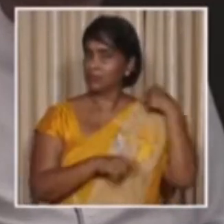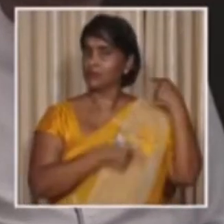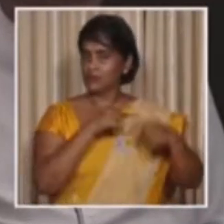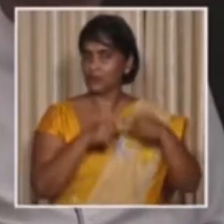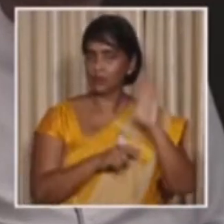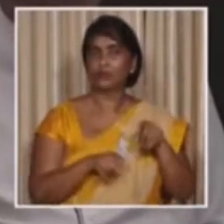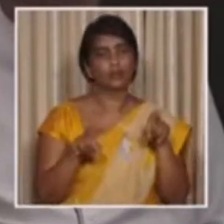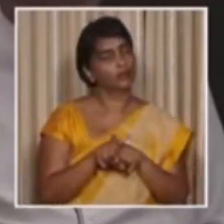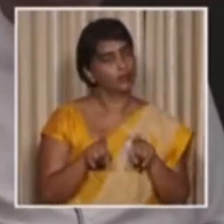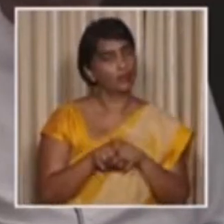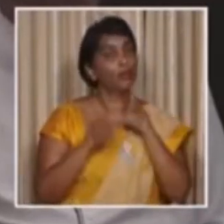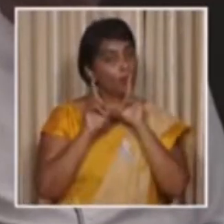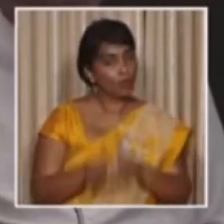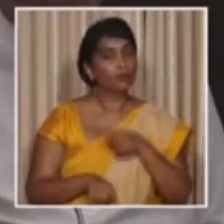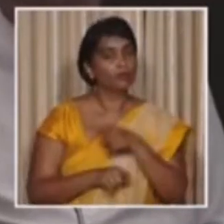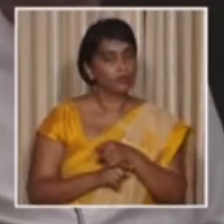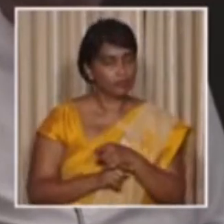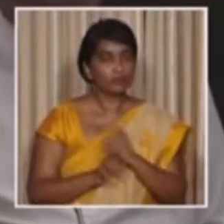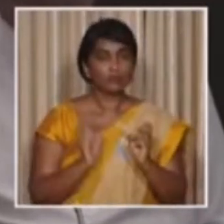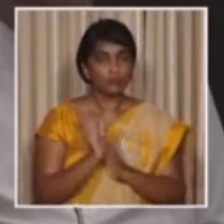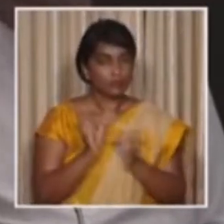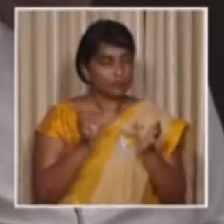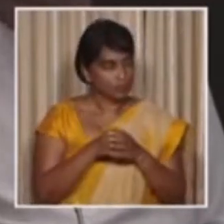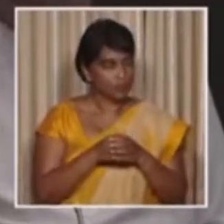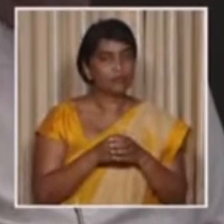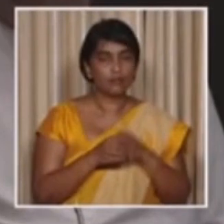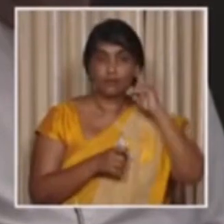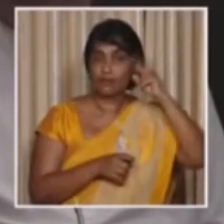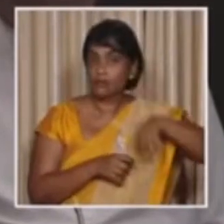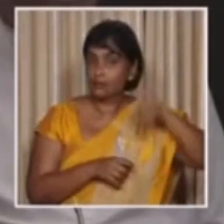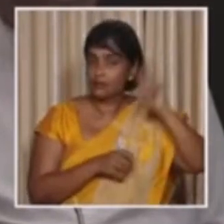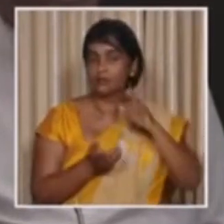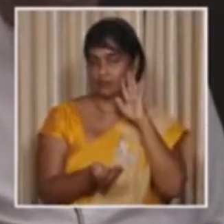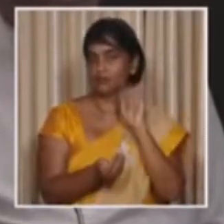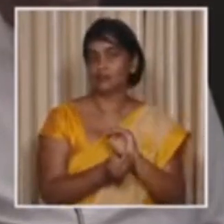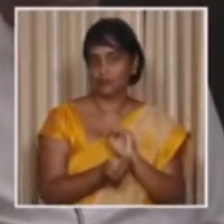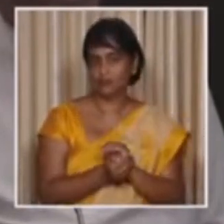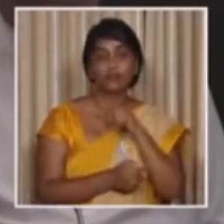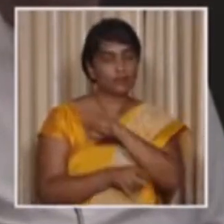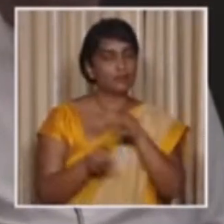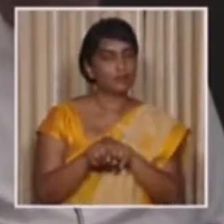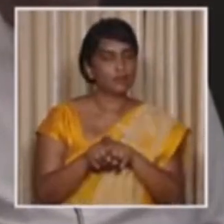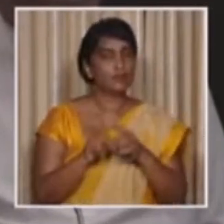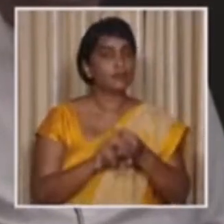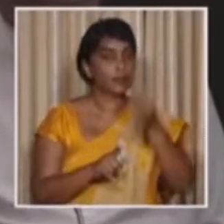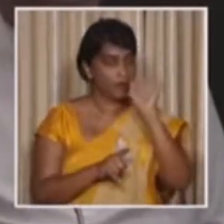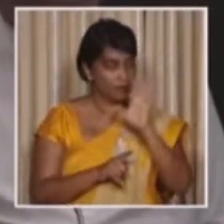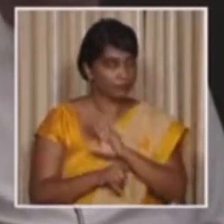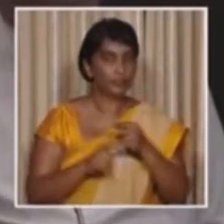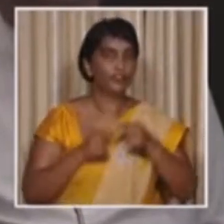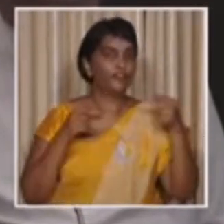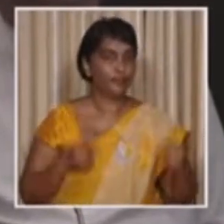committee, make sure that the government agrees to appoint an opposition member as the chairman, so that there will be more